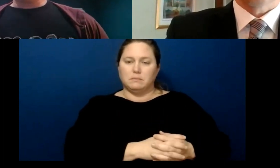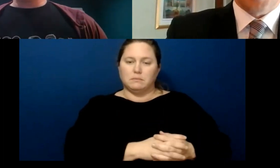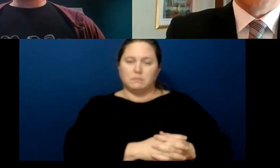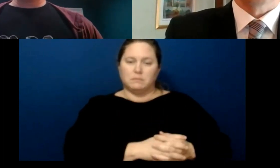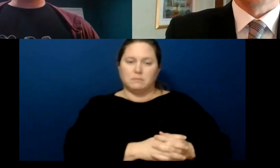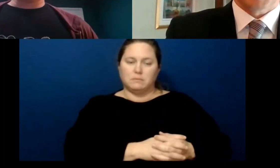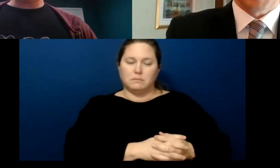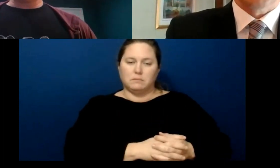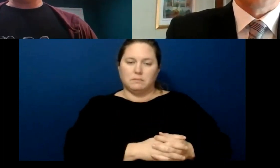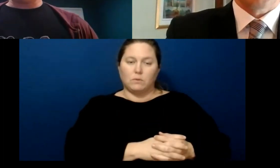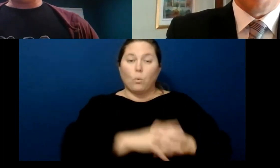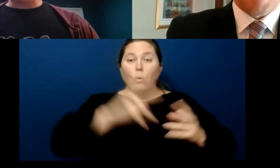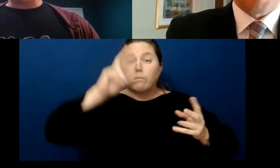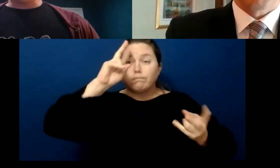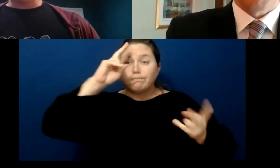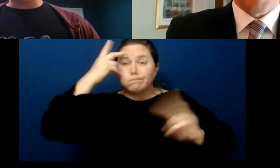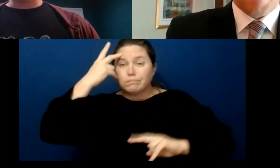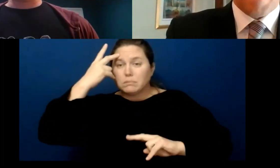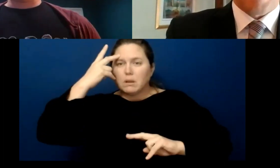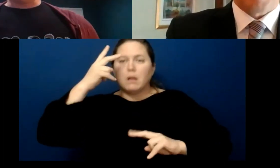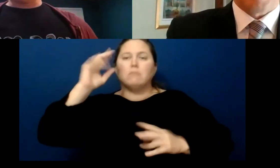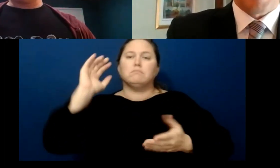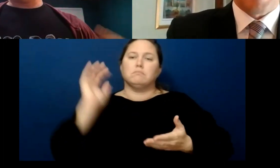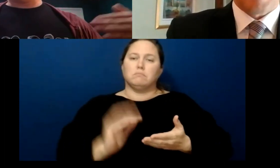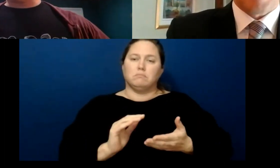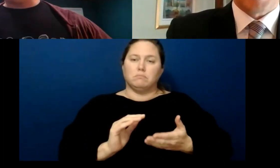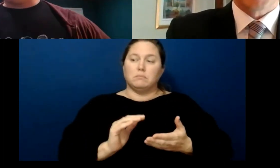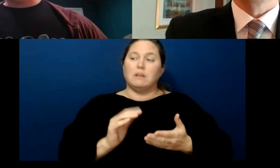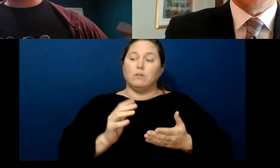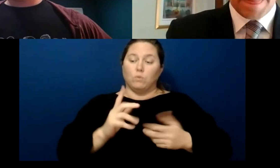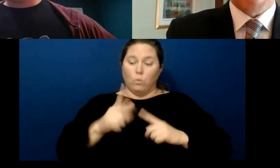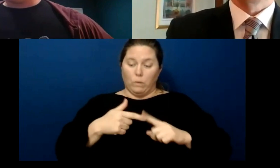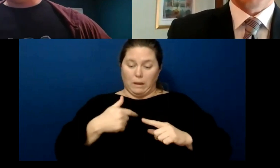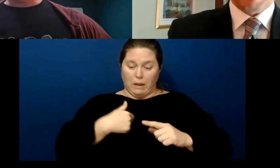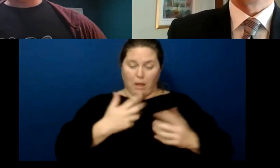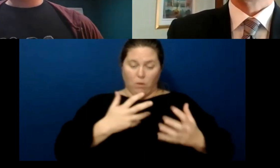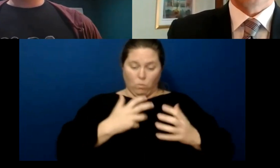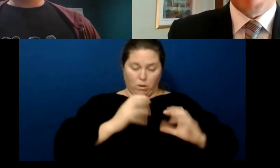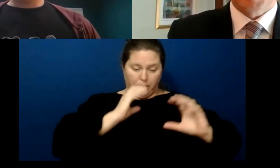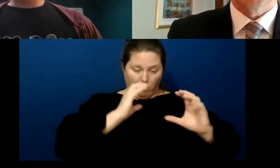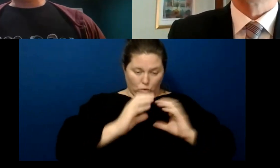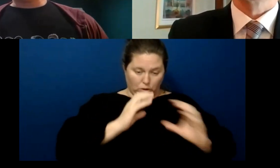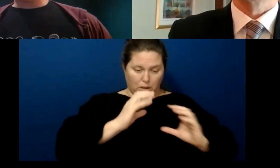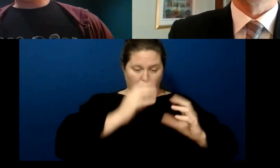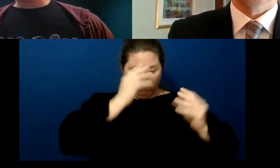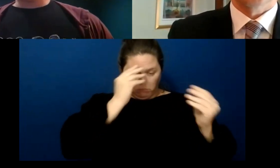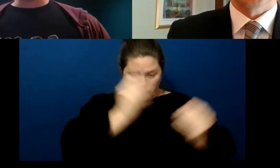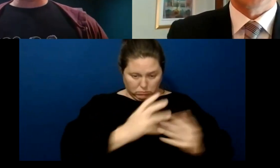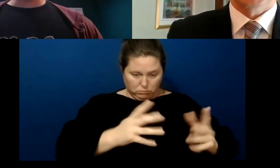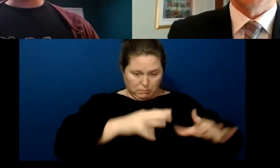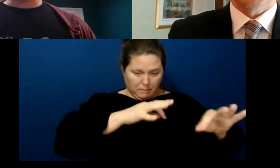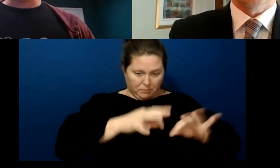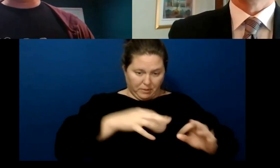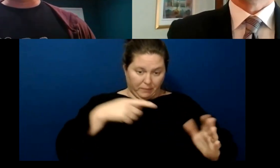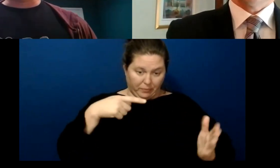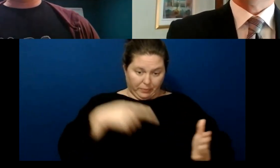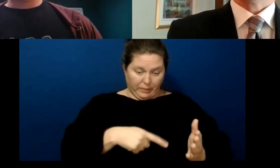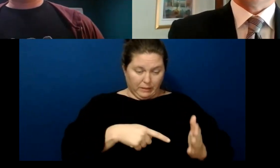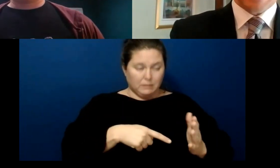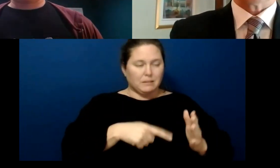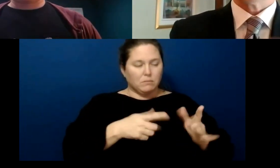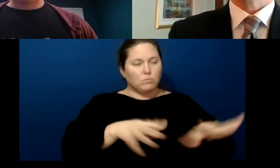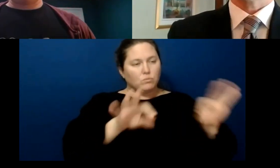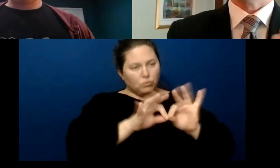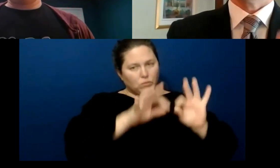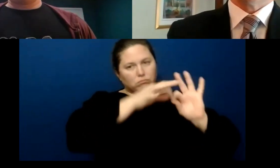So when you're trying to convey something that you want to make sure they understand on the first communication, that type of stuff becomes really important.